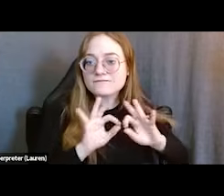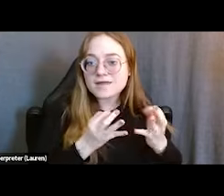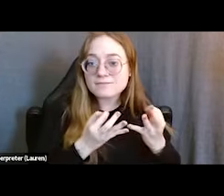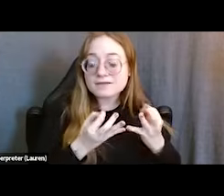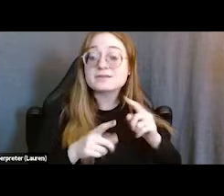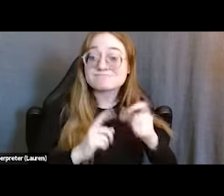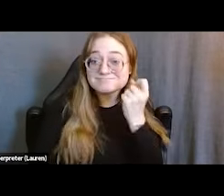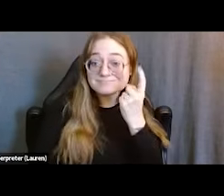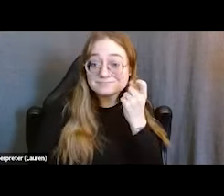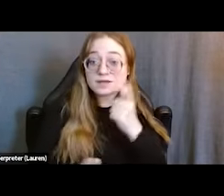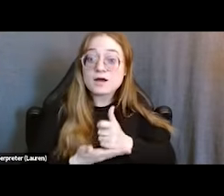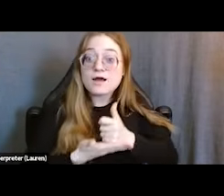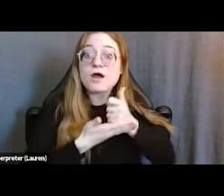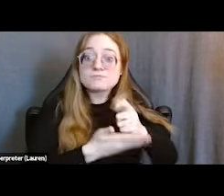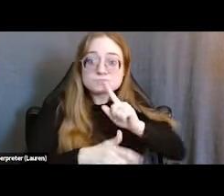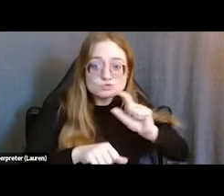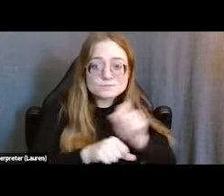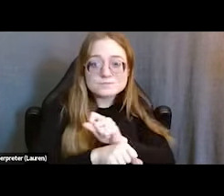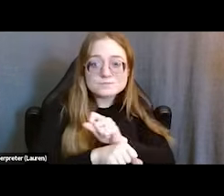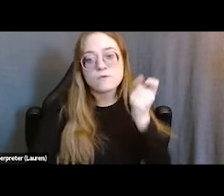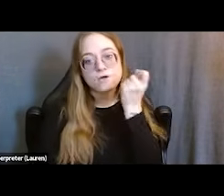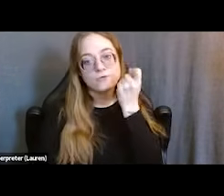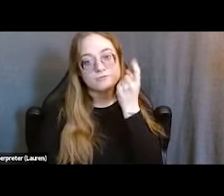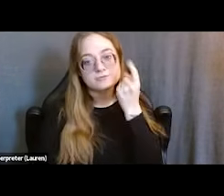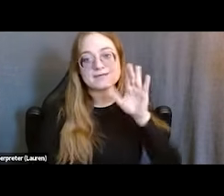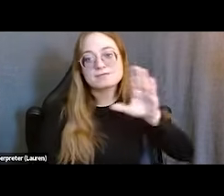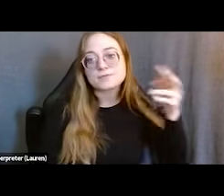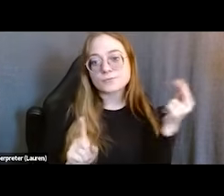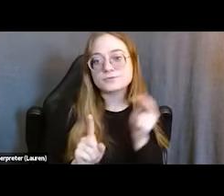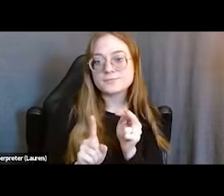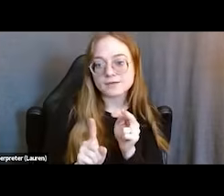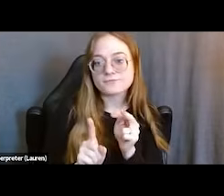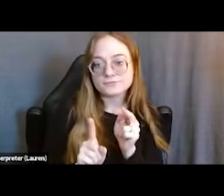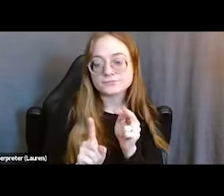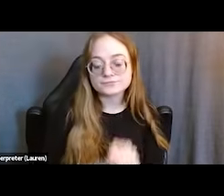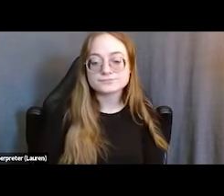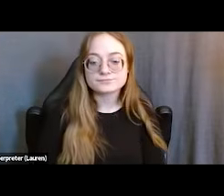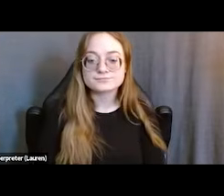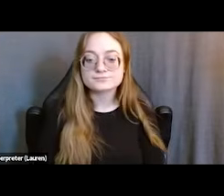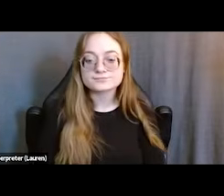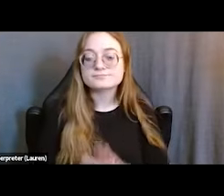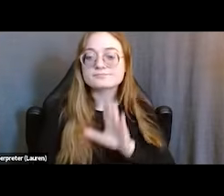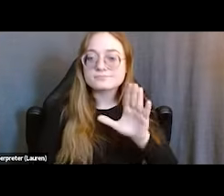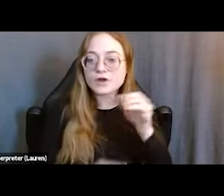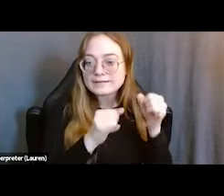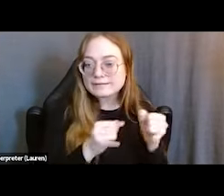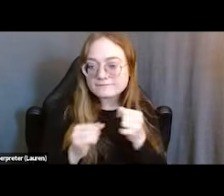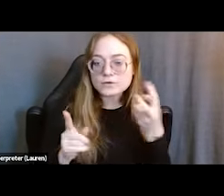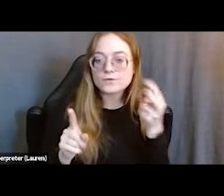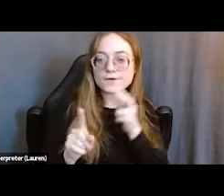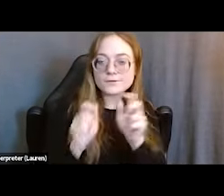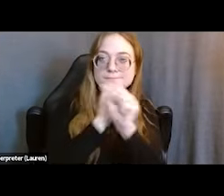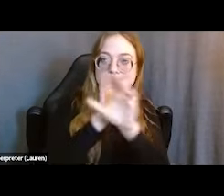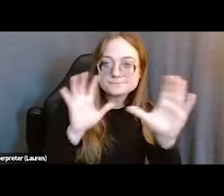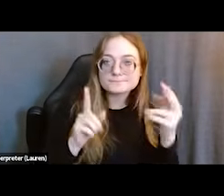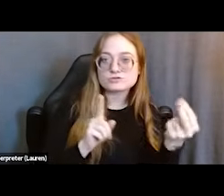be helpful, we actually need to understand what the perspective and the view of the individual who is experiencing those